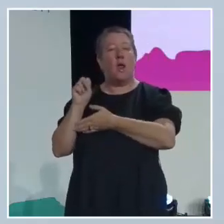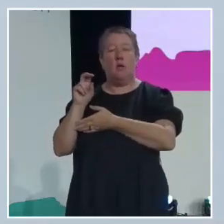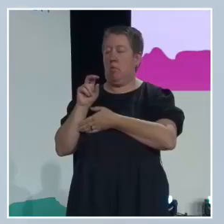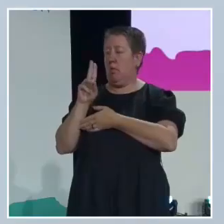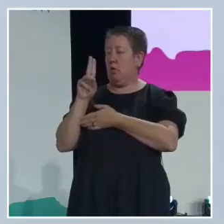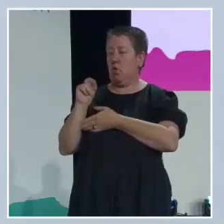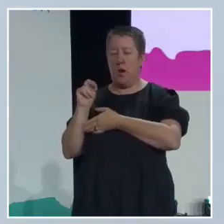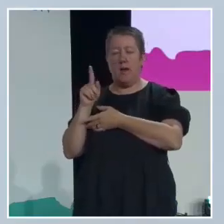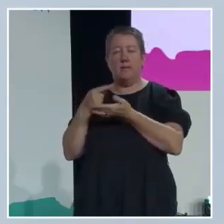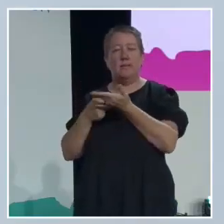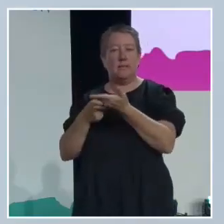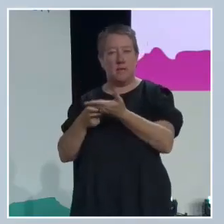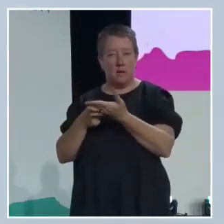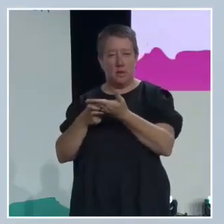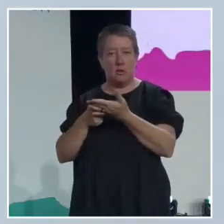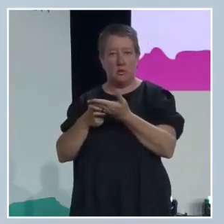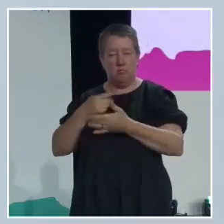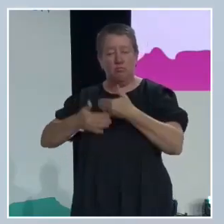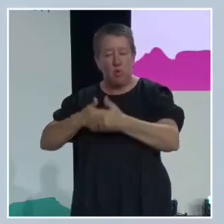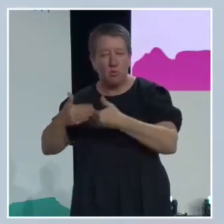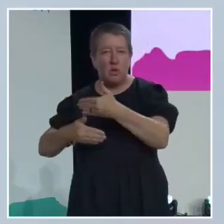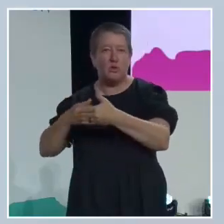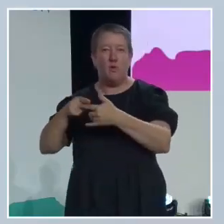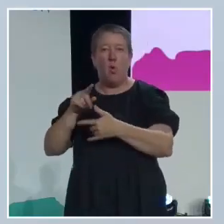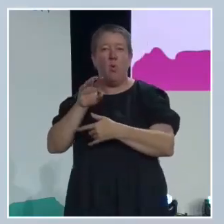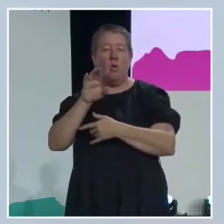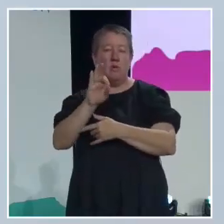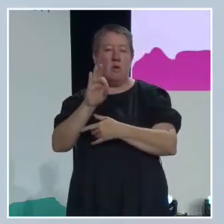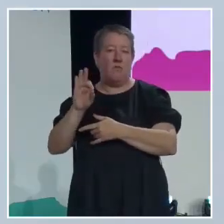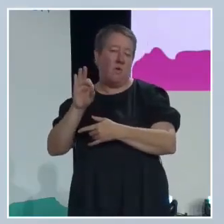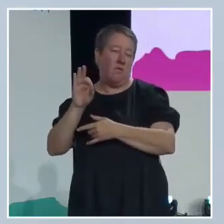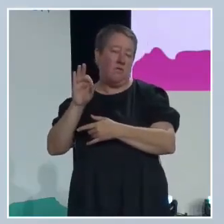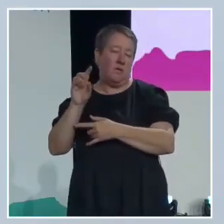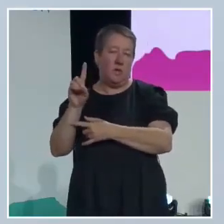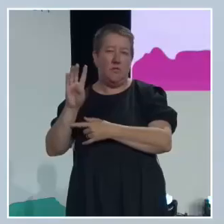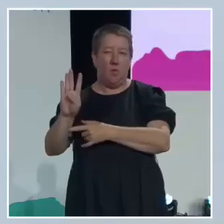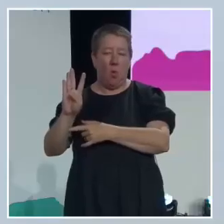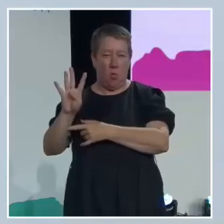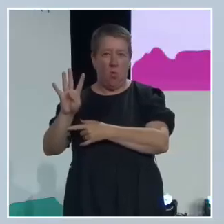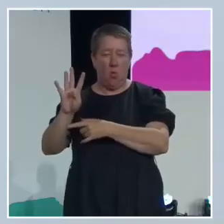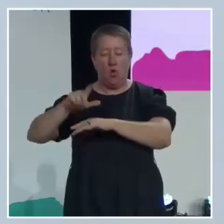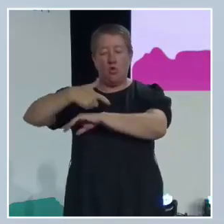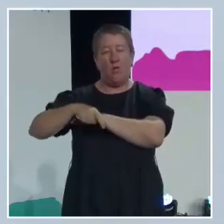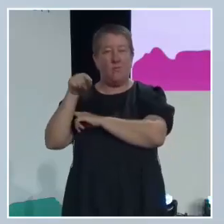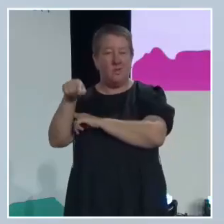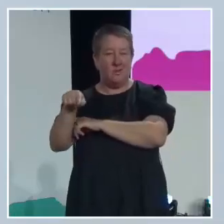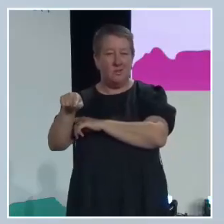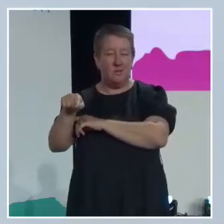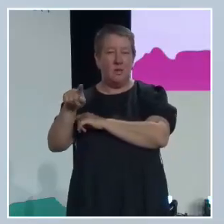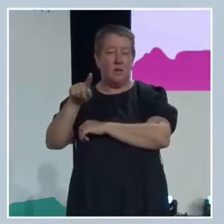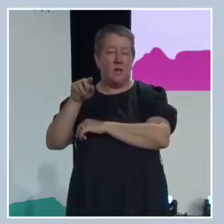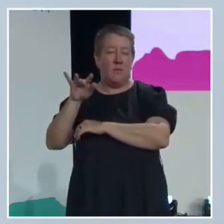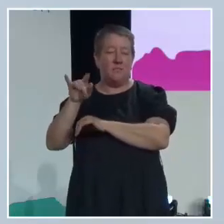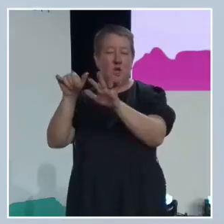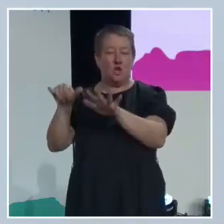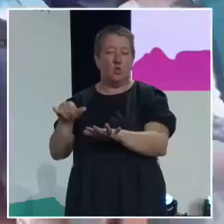the fourth international conference on financing for development to be held in Seville, Spain